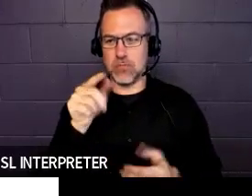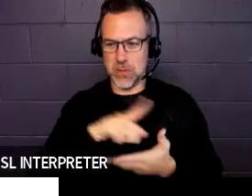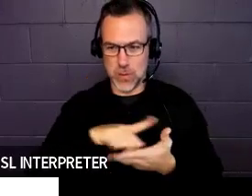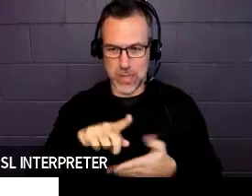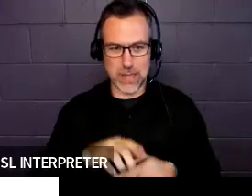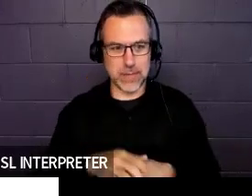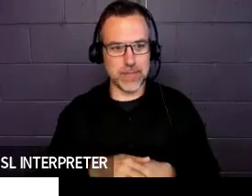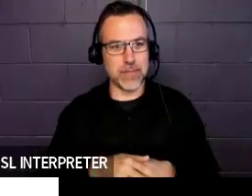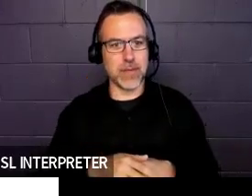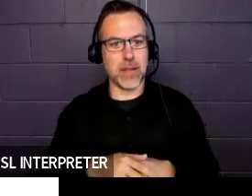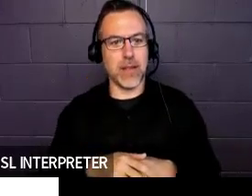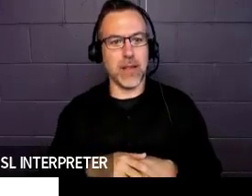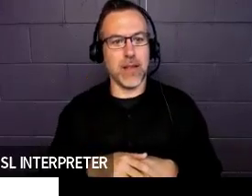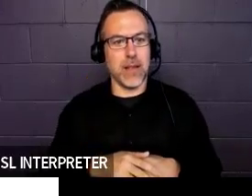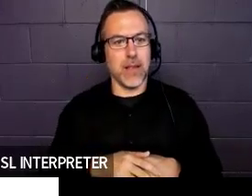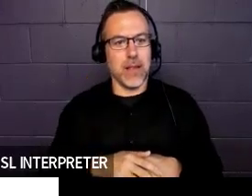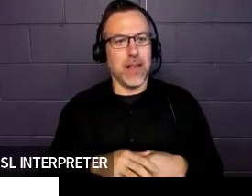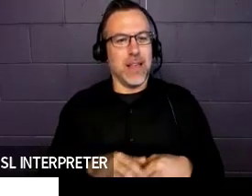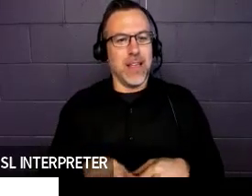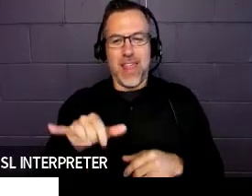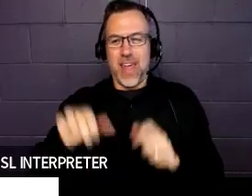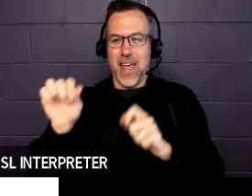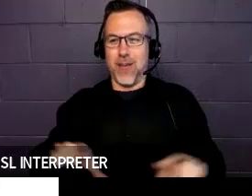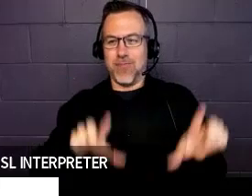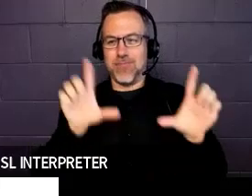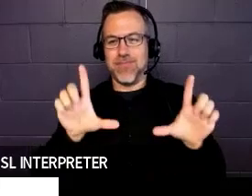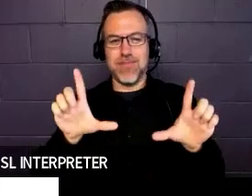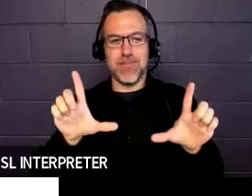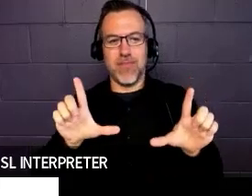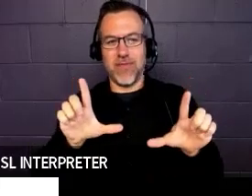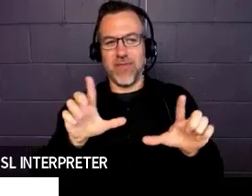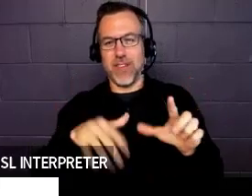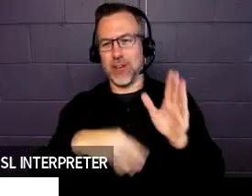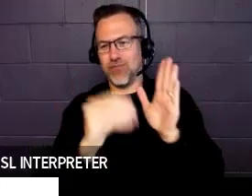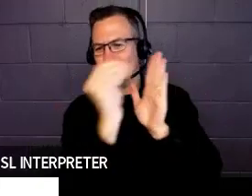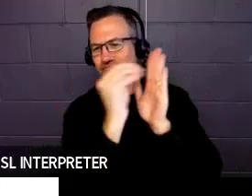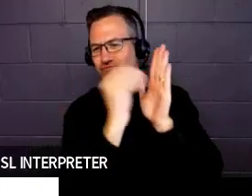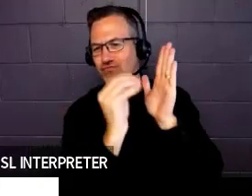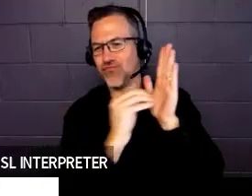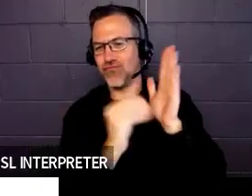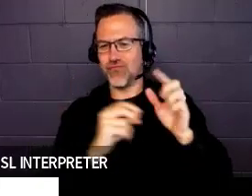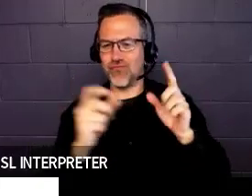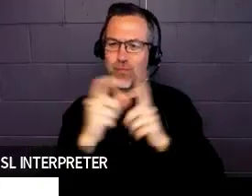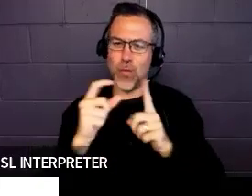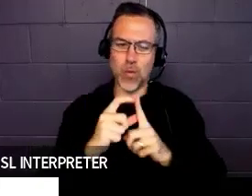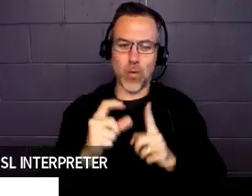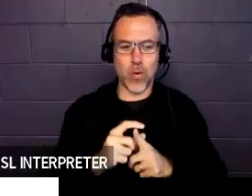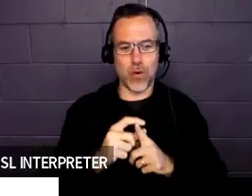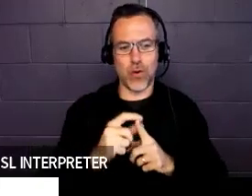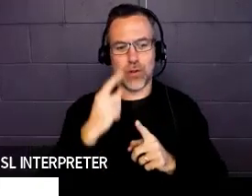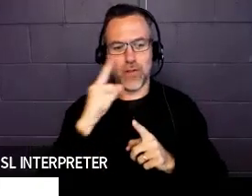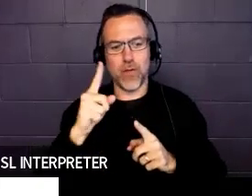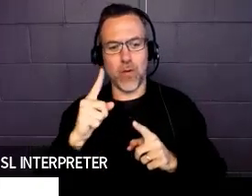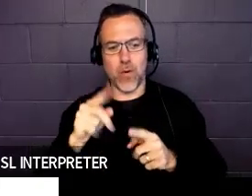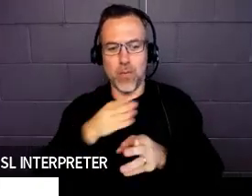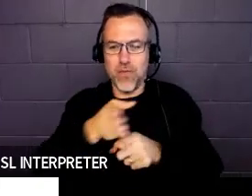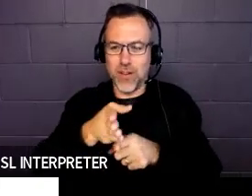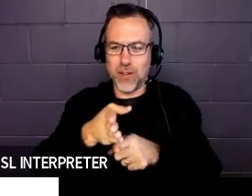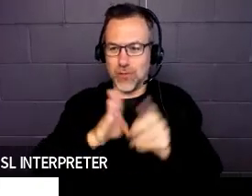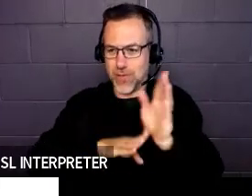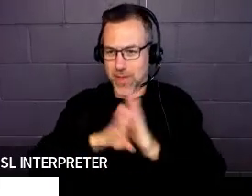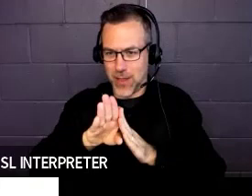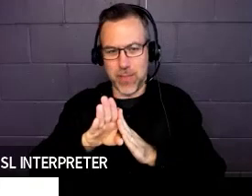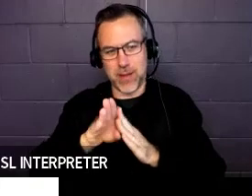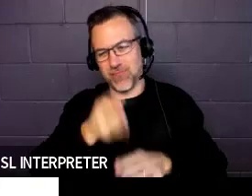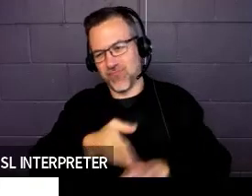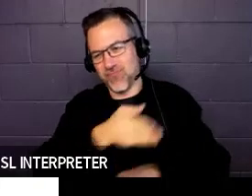Here we have just a slide. We've collected words from other teachers during professional development describing how teachers